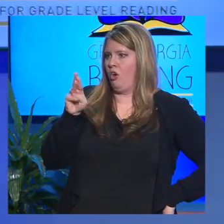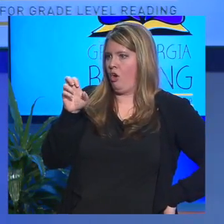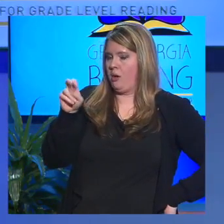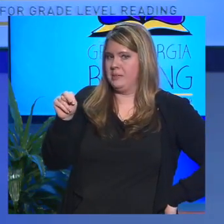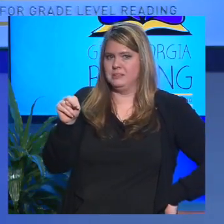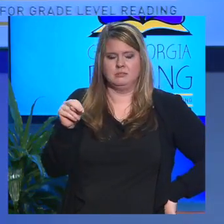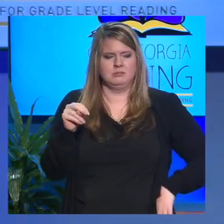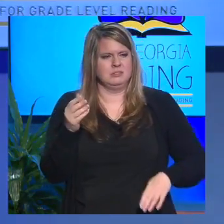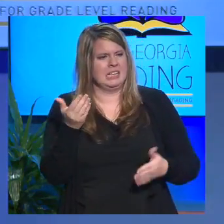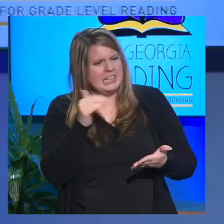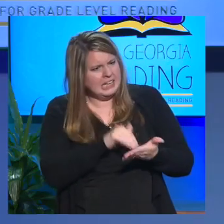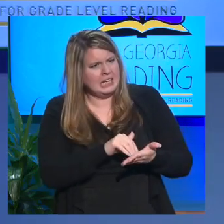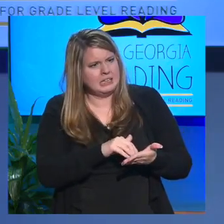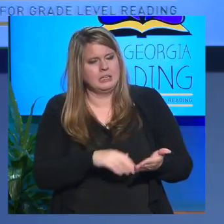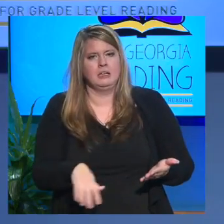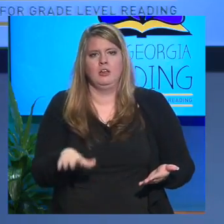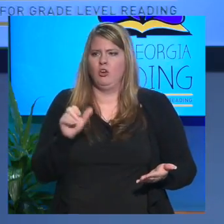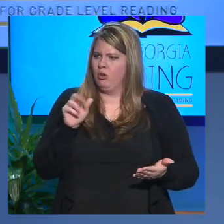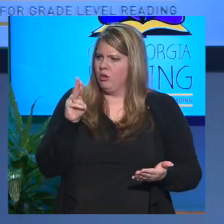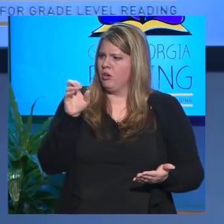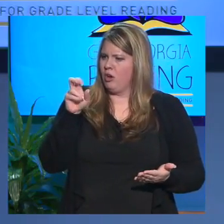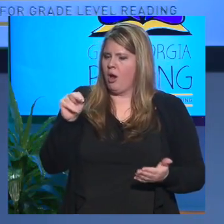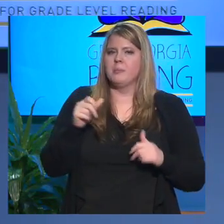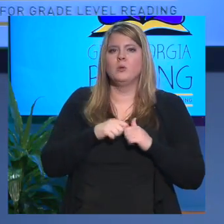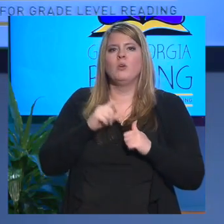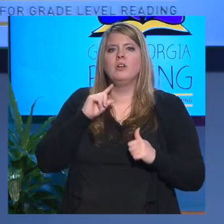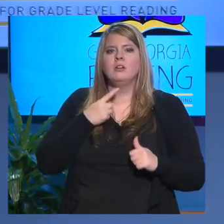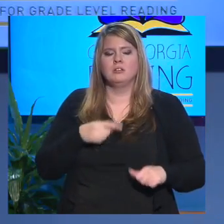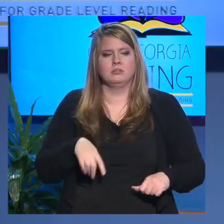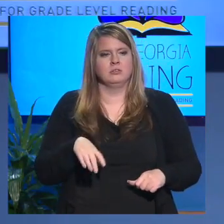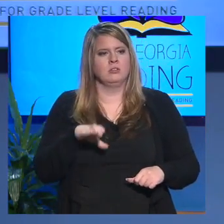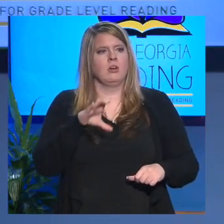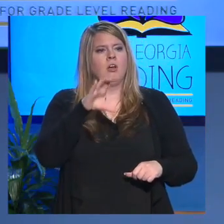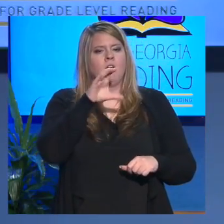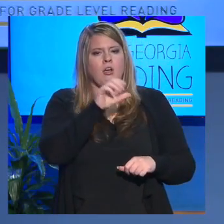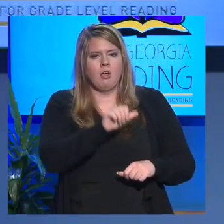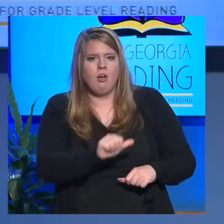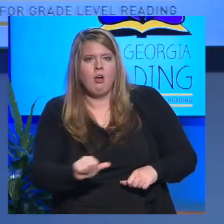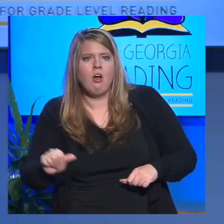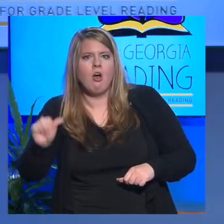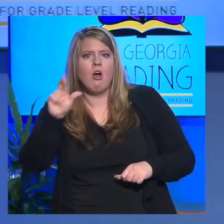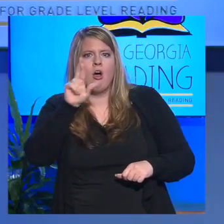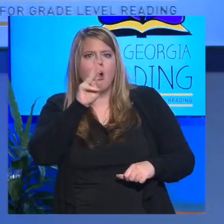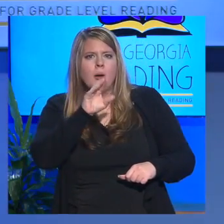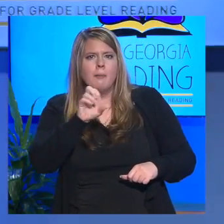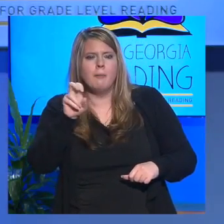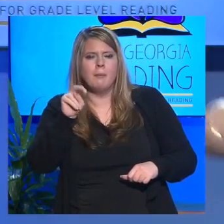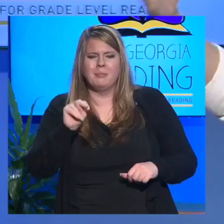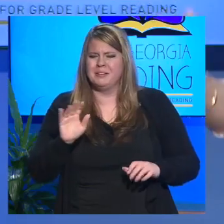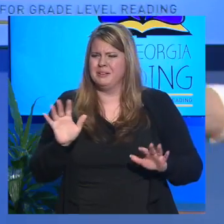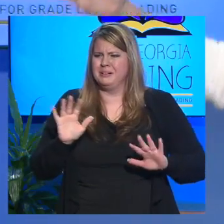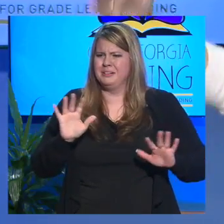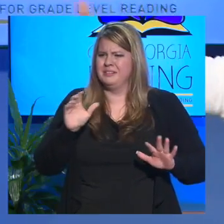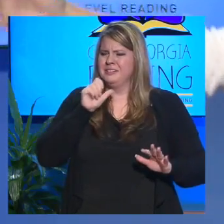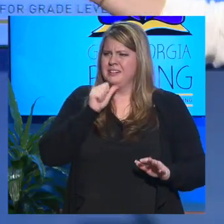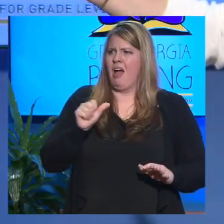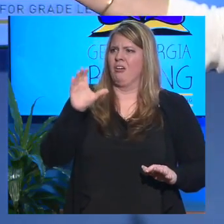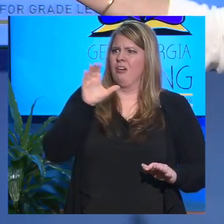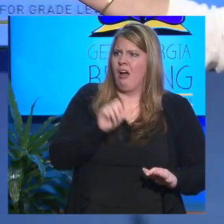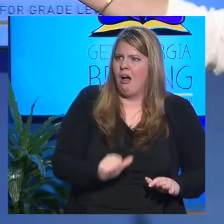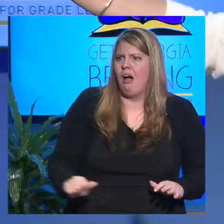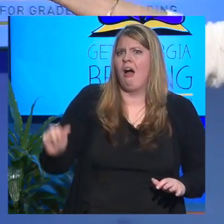Again? Carmen. Calm. No, lady, no, no, no. No,